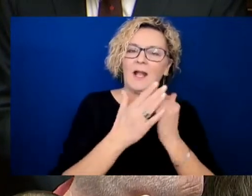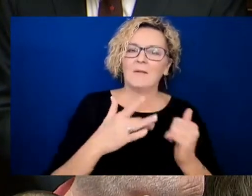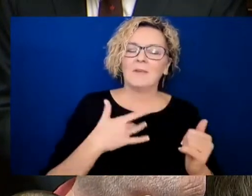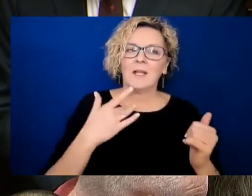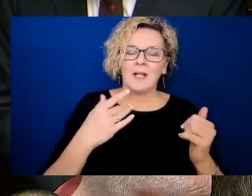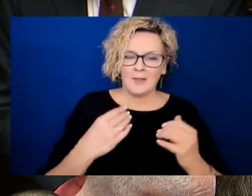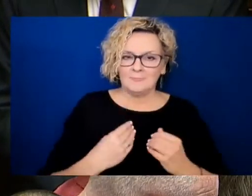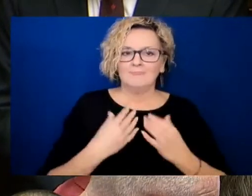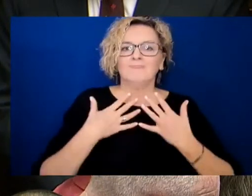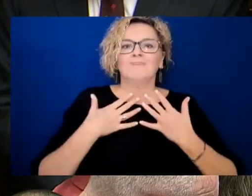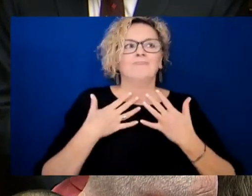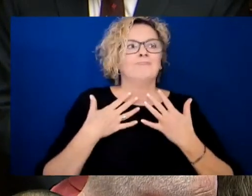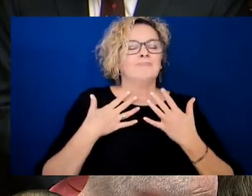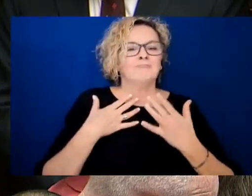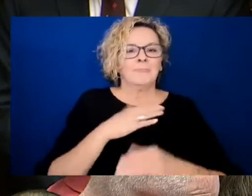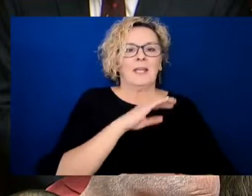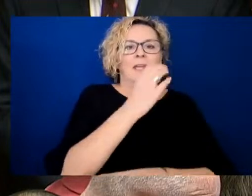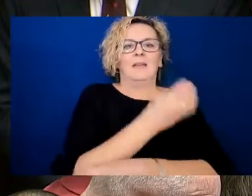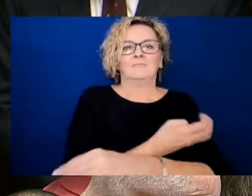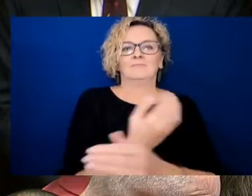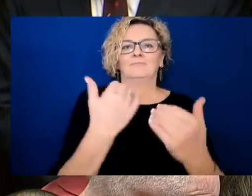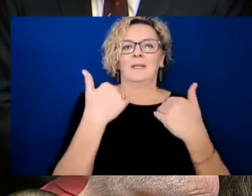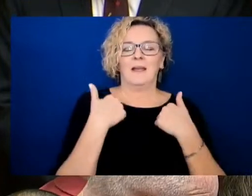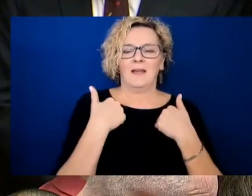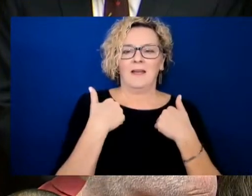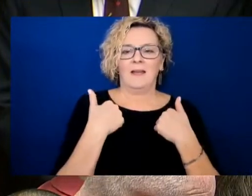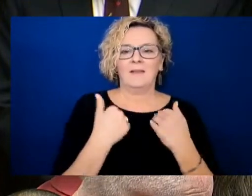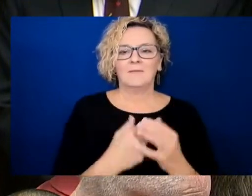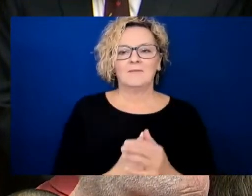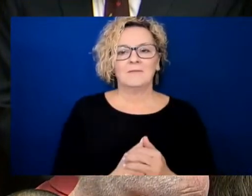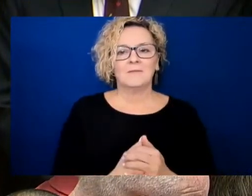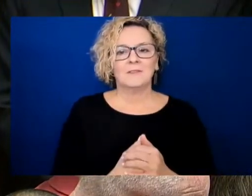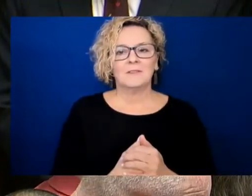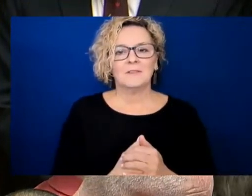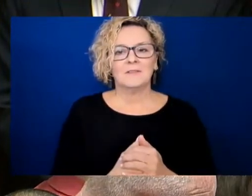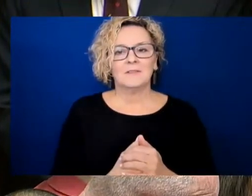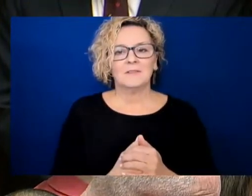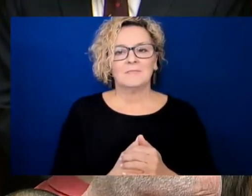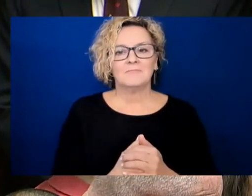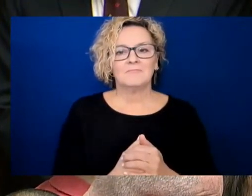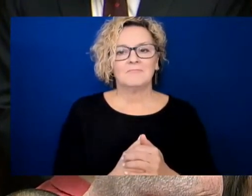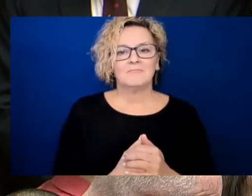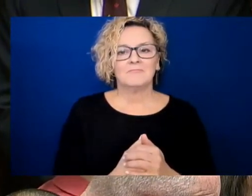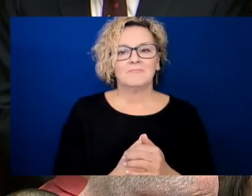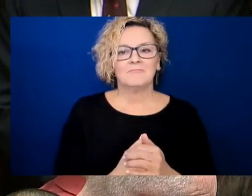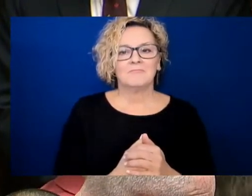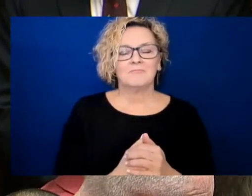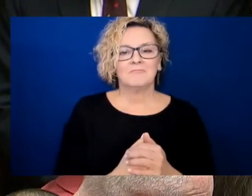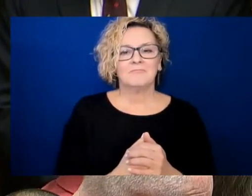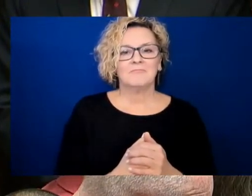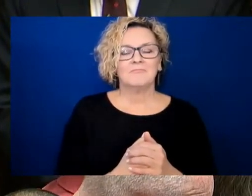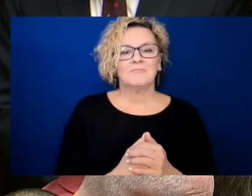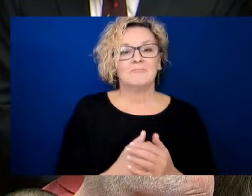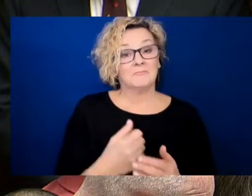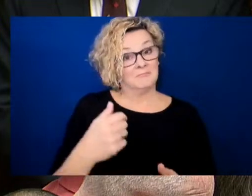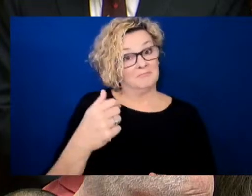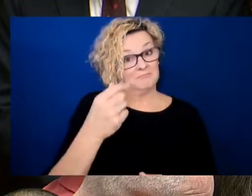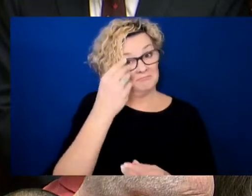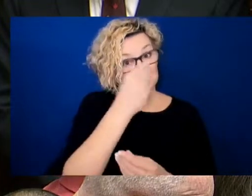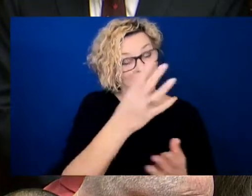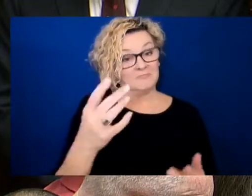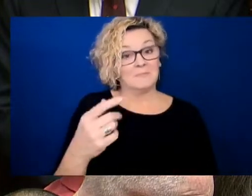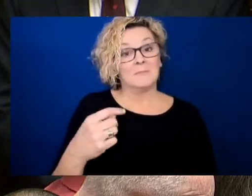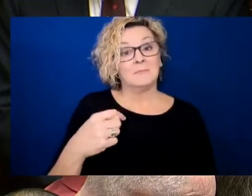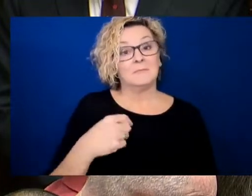out. I never do things as just a walk. I mean it from